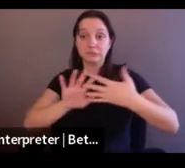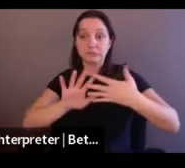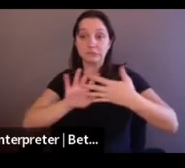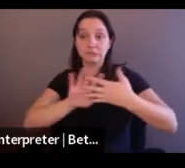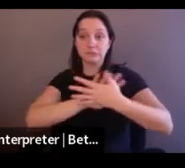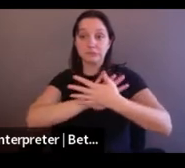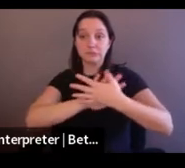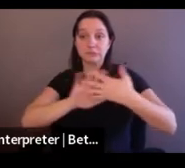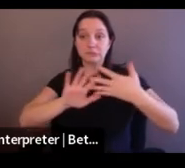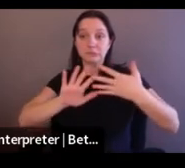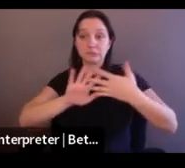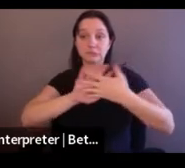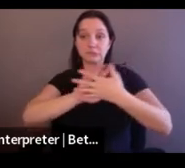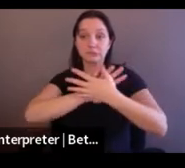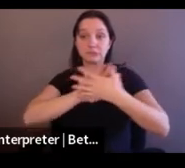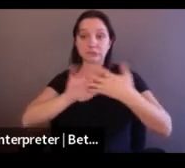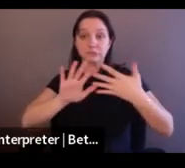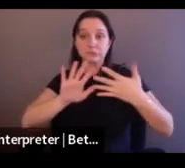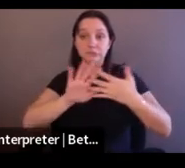So you cannot hear me clearly. I